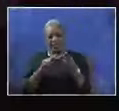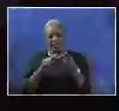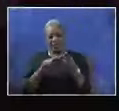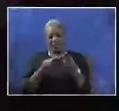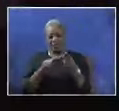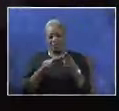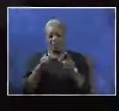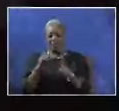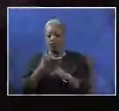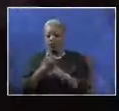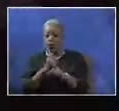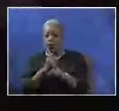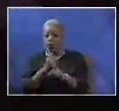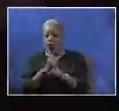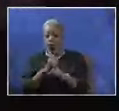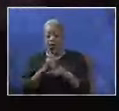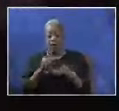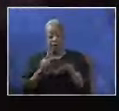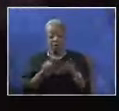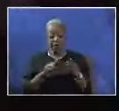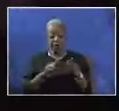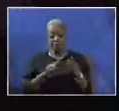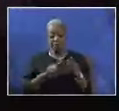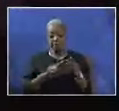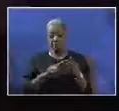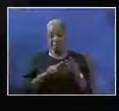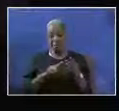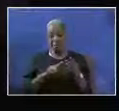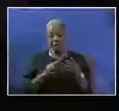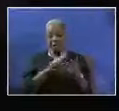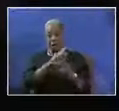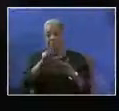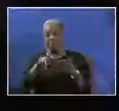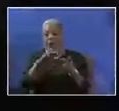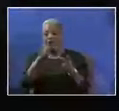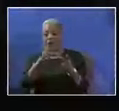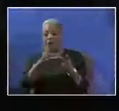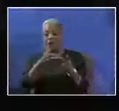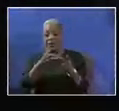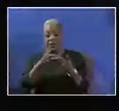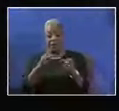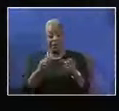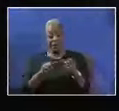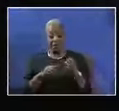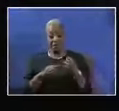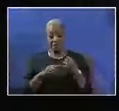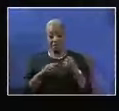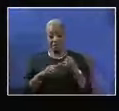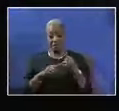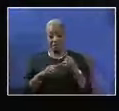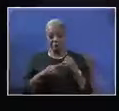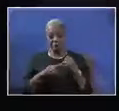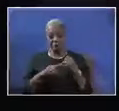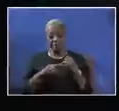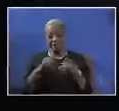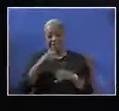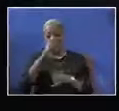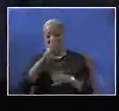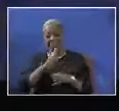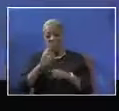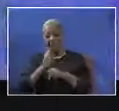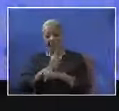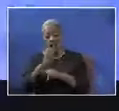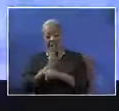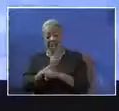to correct you. Sometimes God will use trouble to perfect you. And then sometimes God is using the trouble